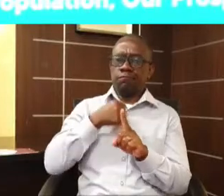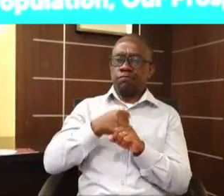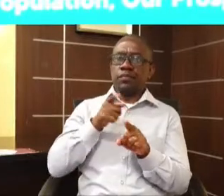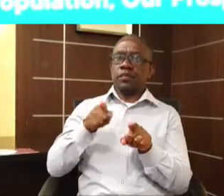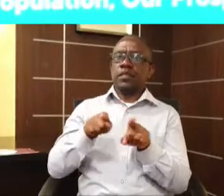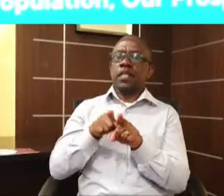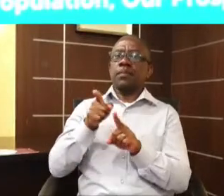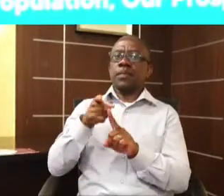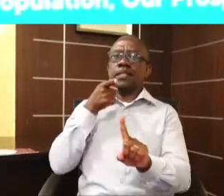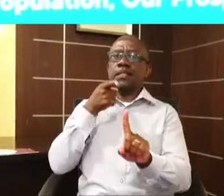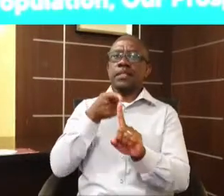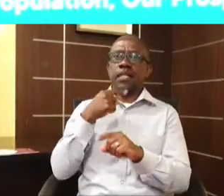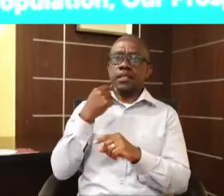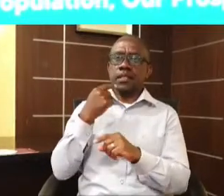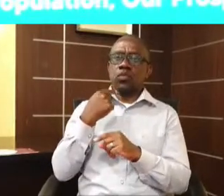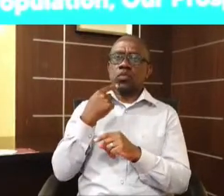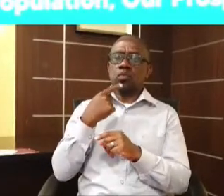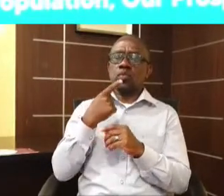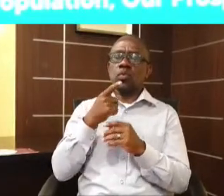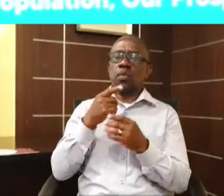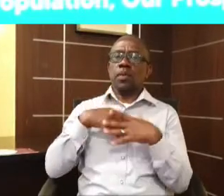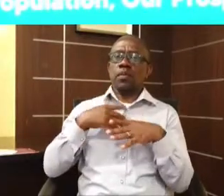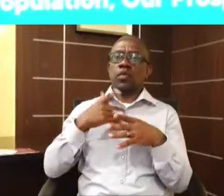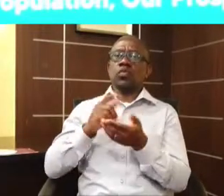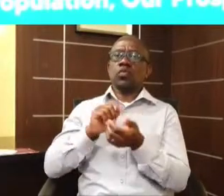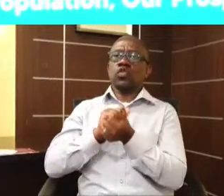targeting, customizing all these